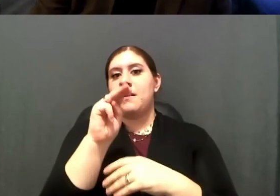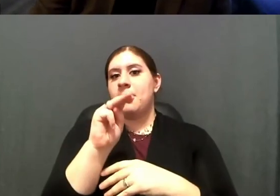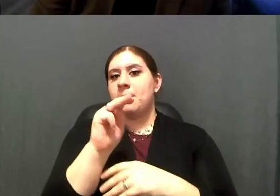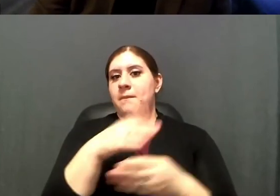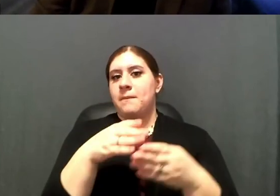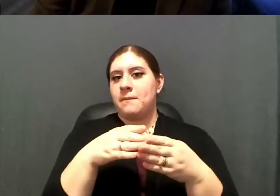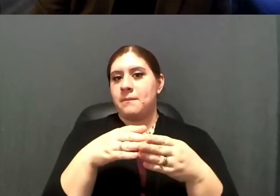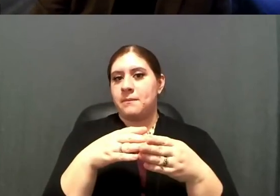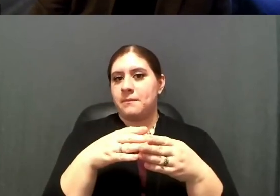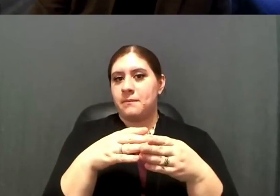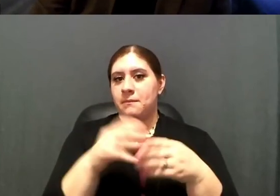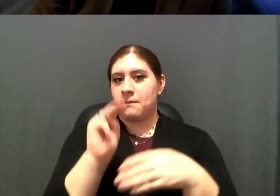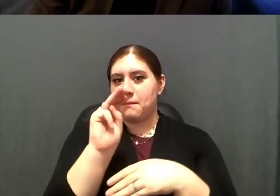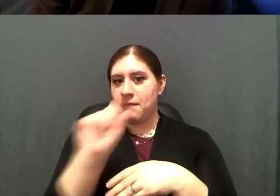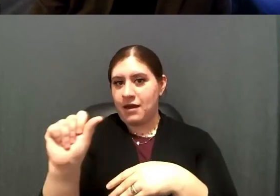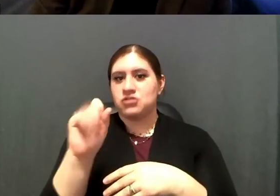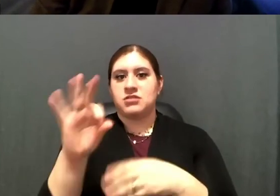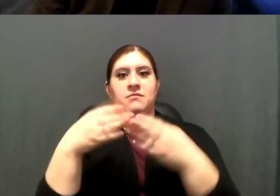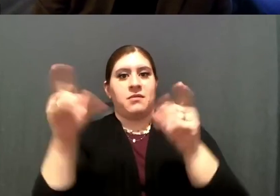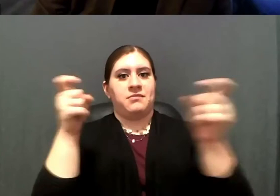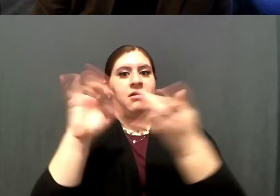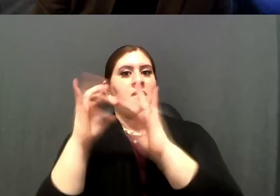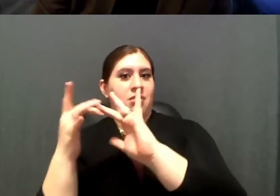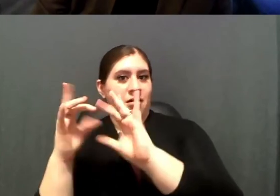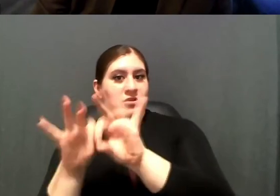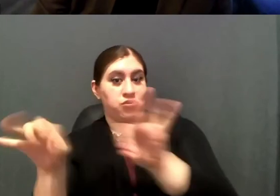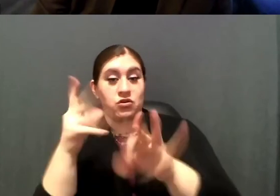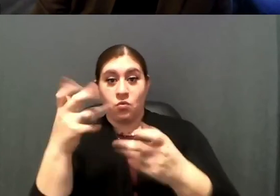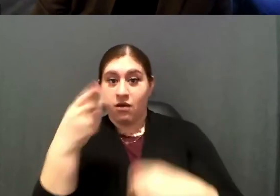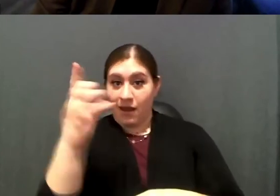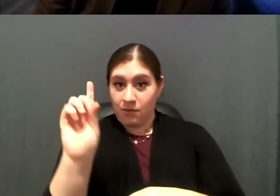Administration online degree. So if you're interested in doing the flexible learning, the hybrid